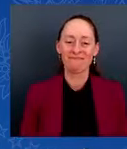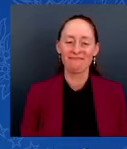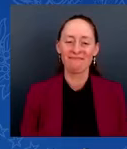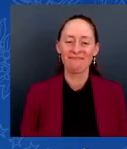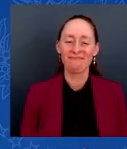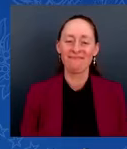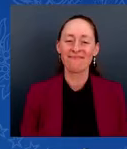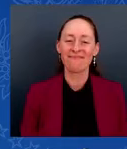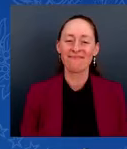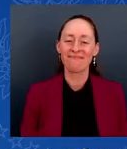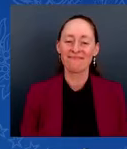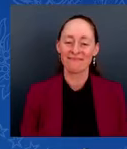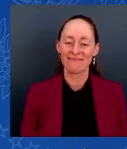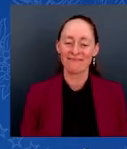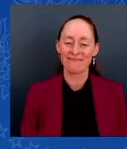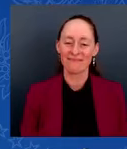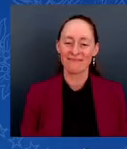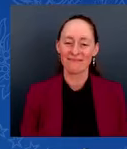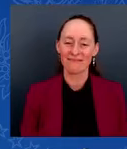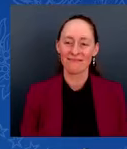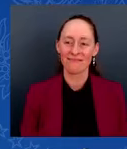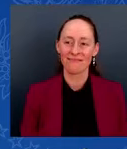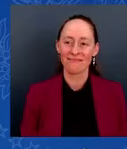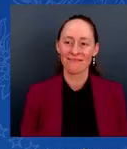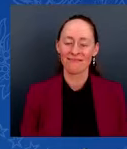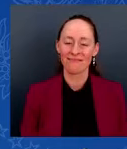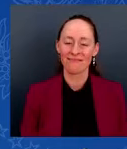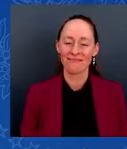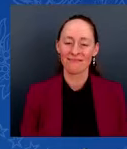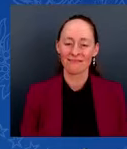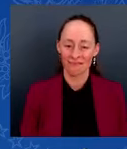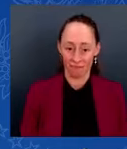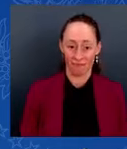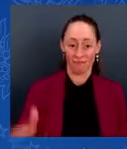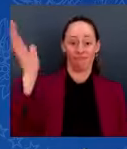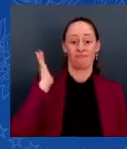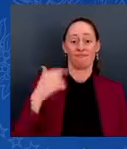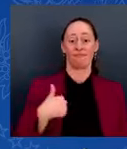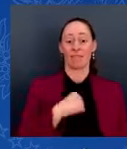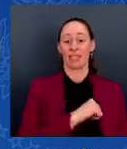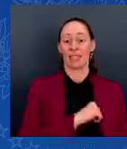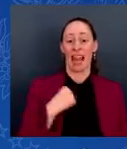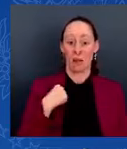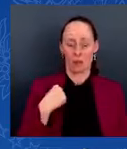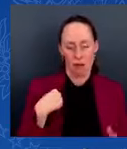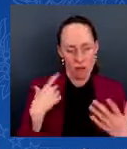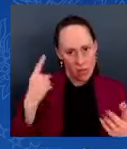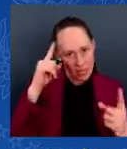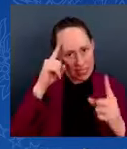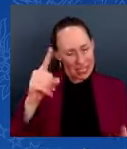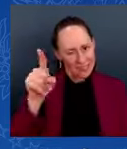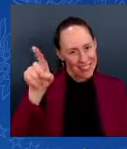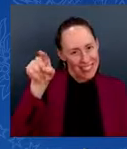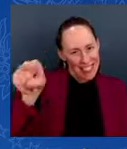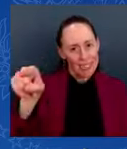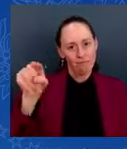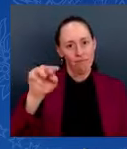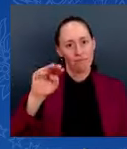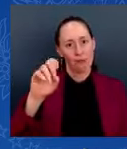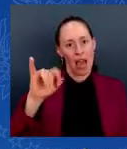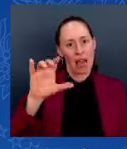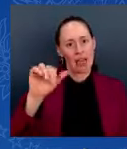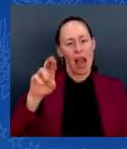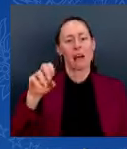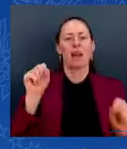That's why from the time I was in the Senate, I worked tirelessly to give Medicare the power to negotiate lower drug prices, just like the Department of Veterans Affairs.